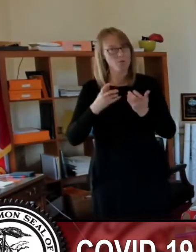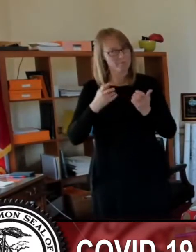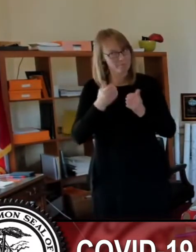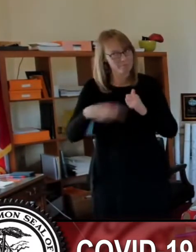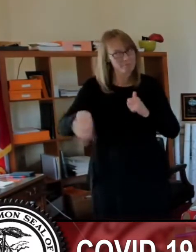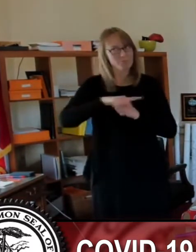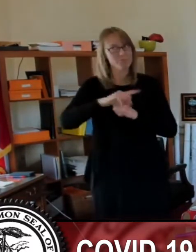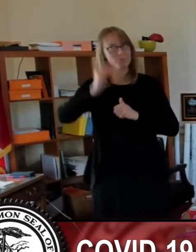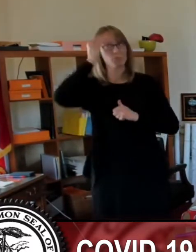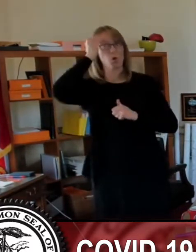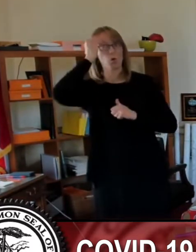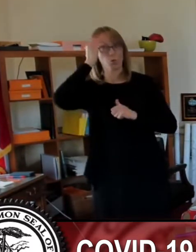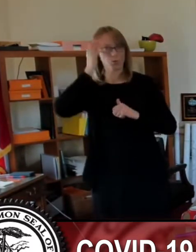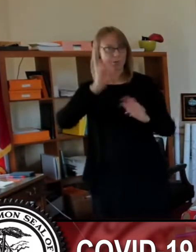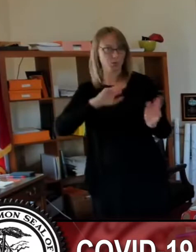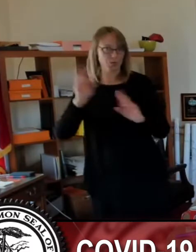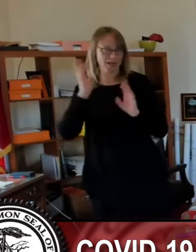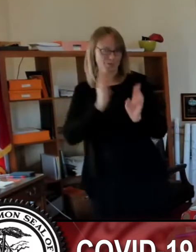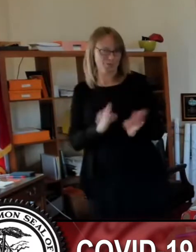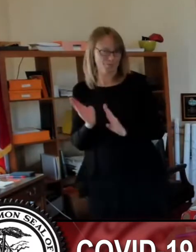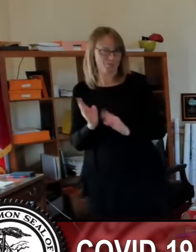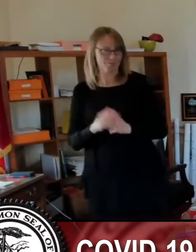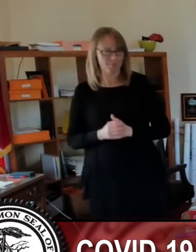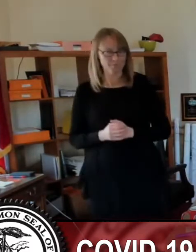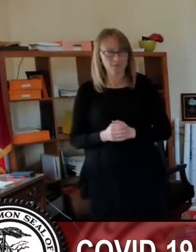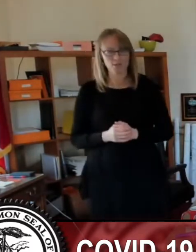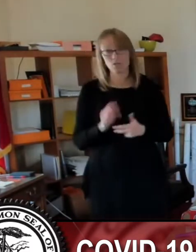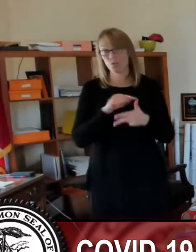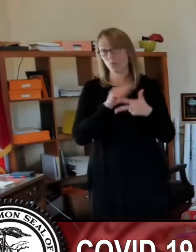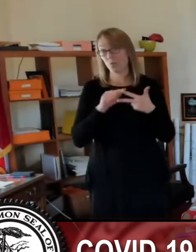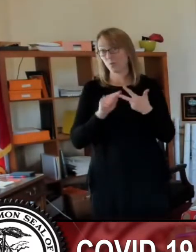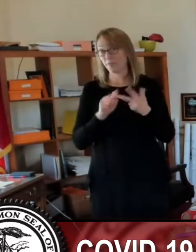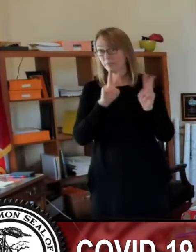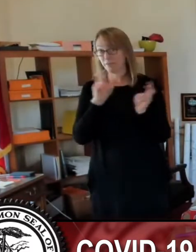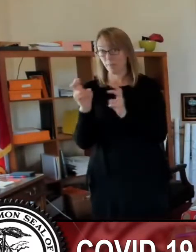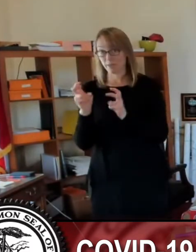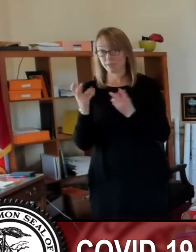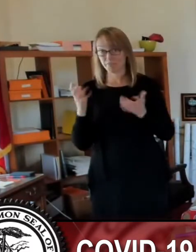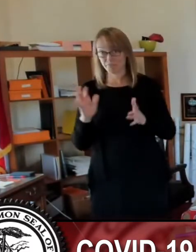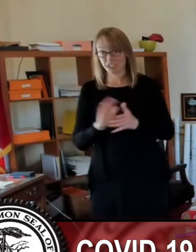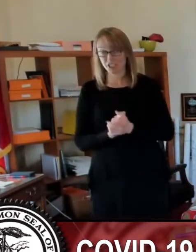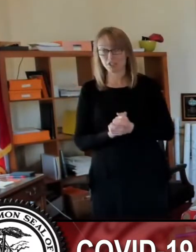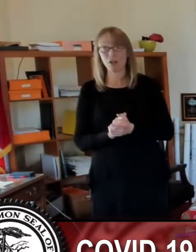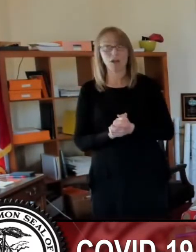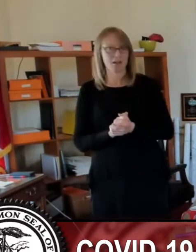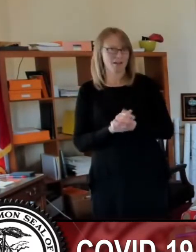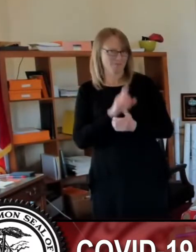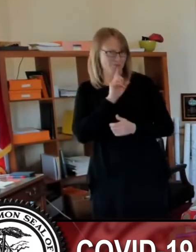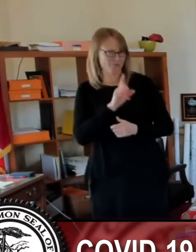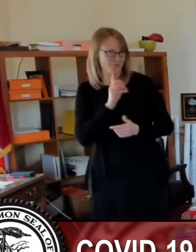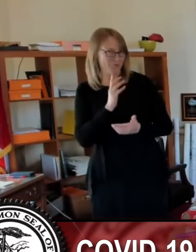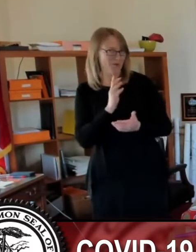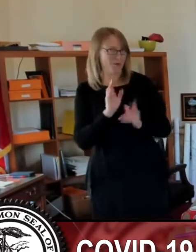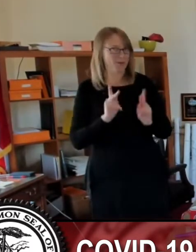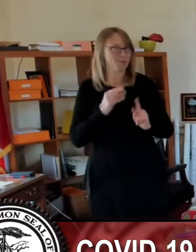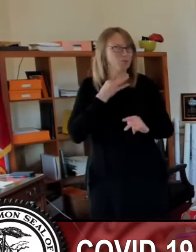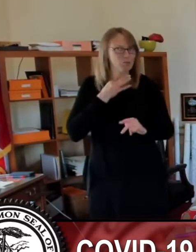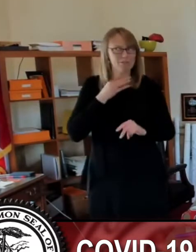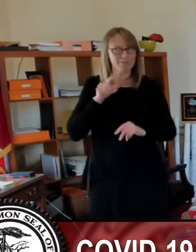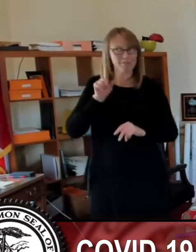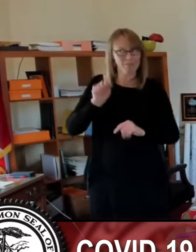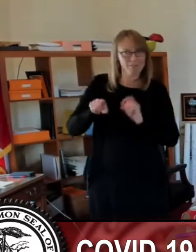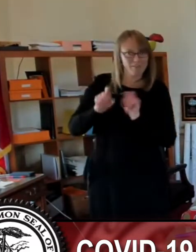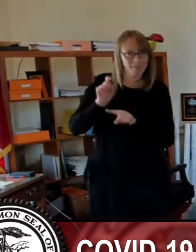So those were the 3 topics I wanted to cover with you today. And I bet we have some questions. A few questions, Mayor.